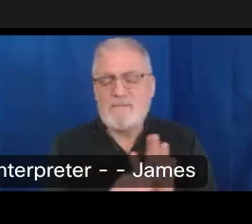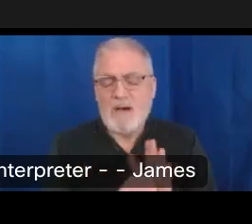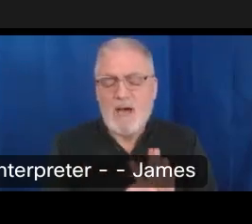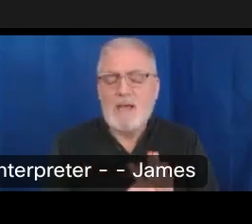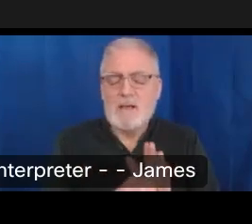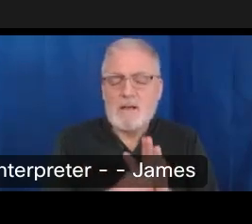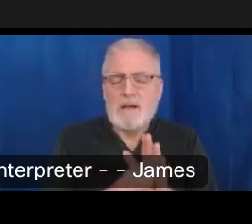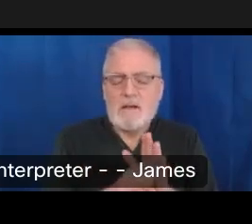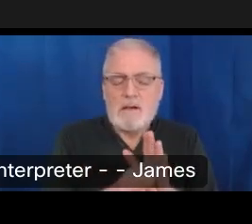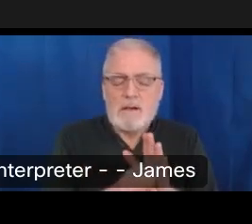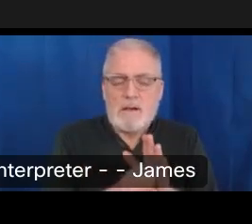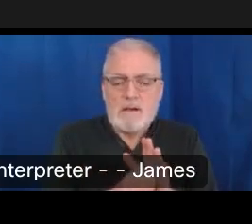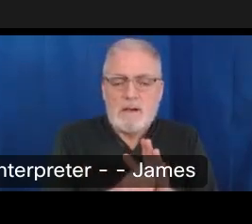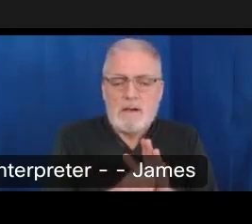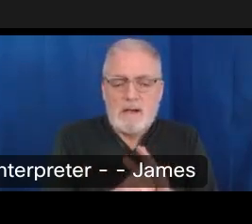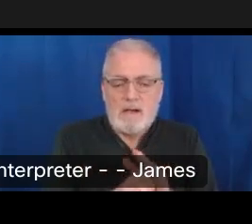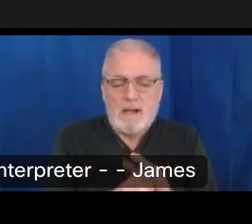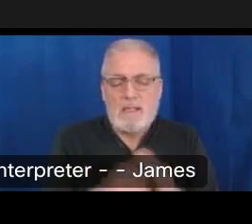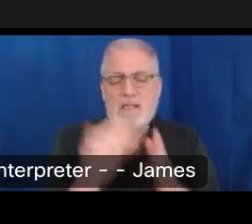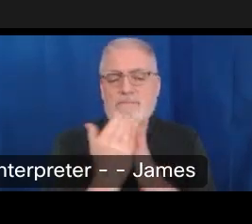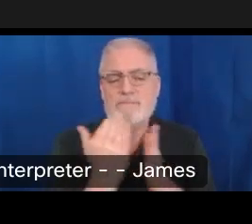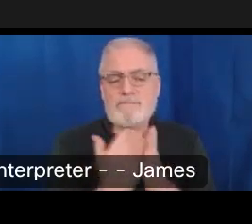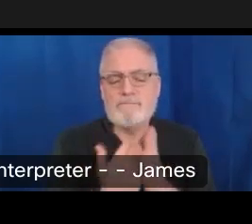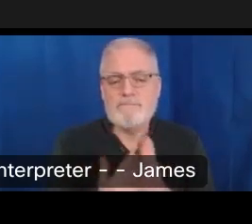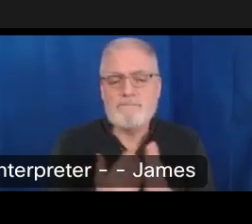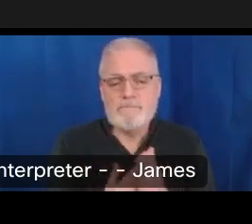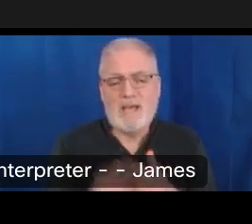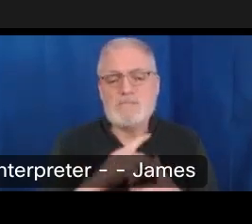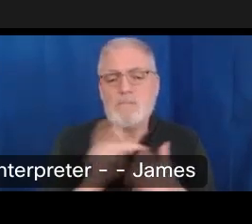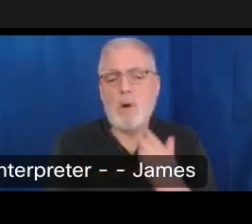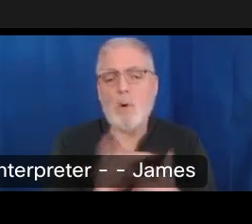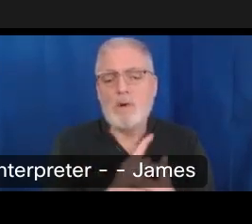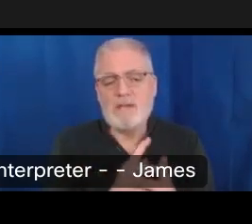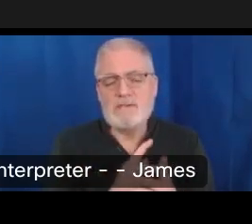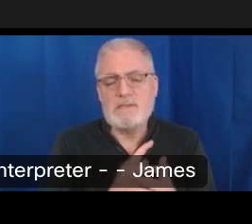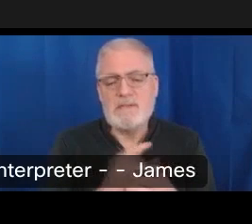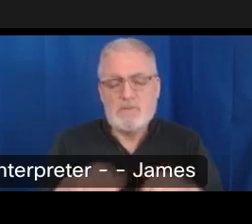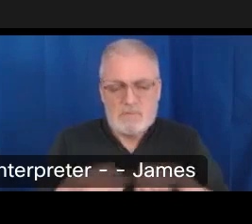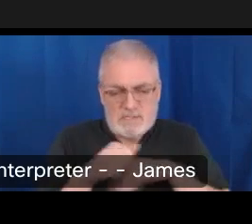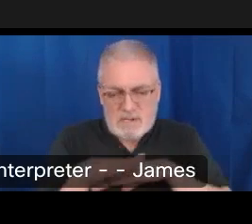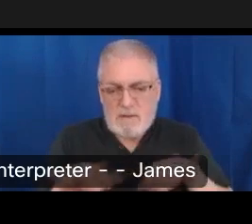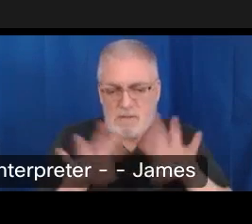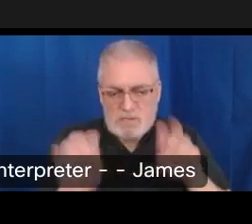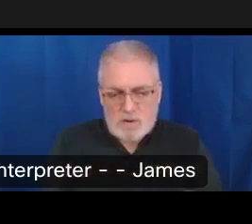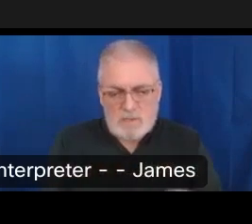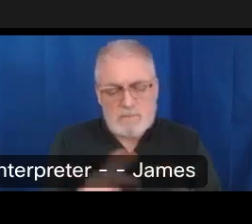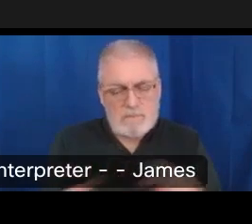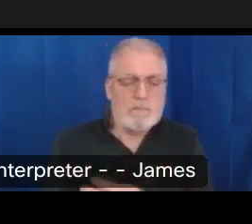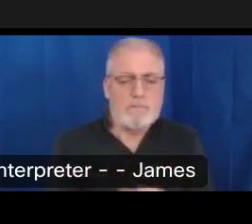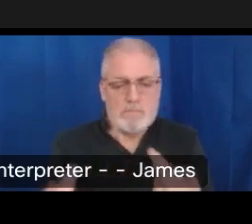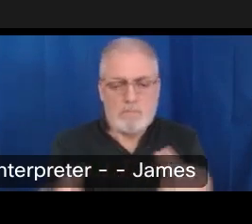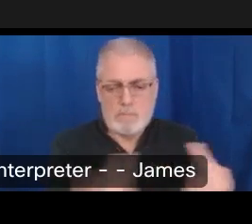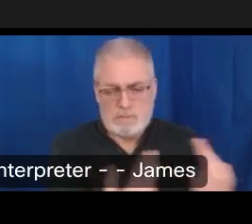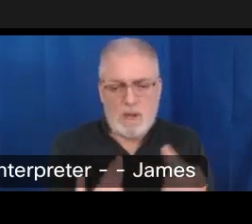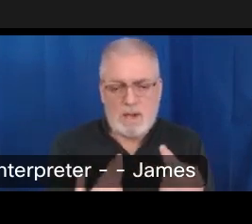of board members. And so today we'll use the results of the survey as a starting point for the discussion. So if we could go,